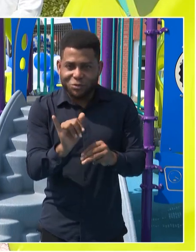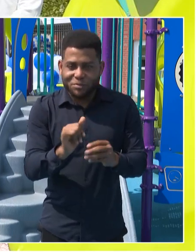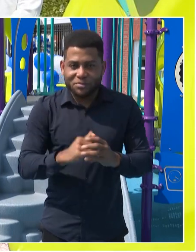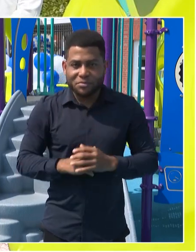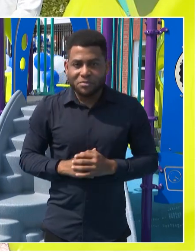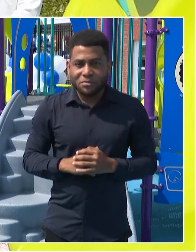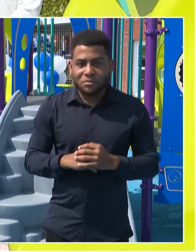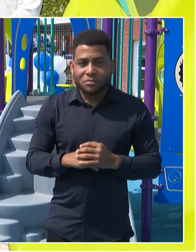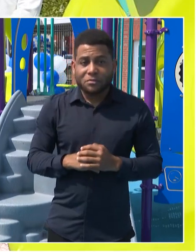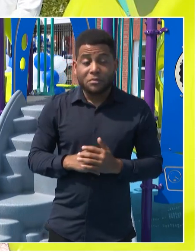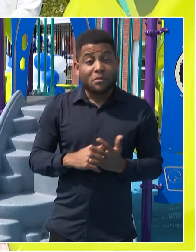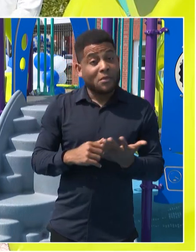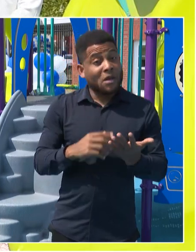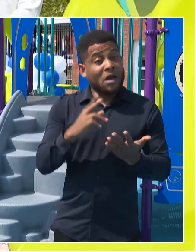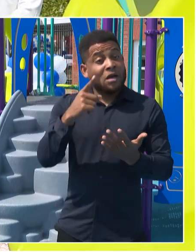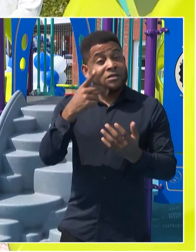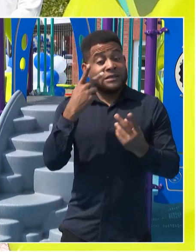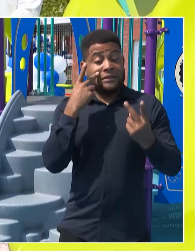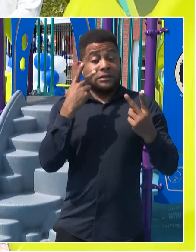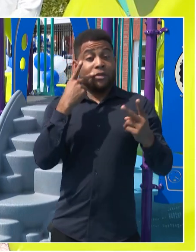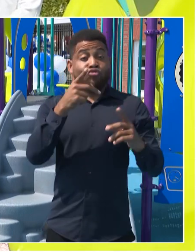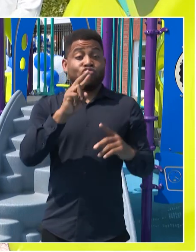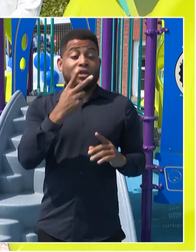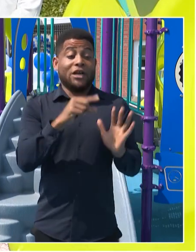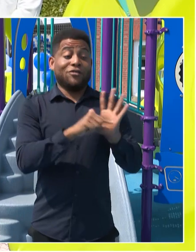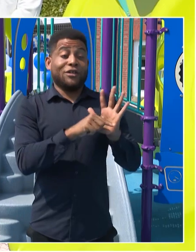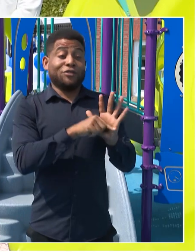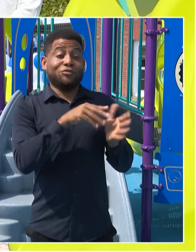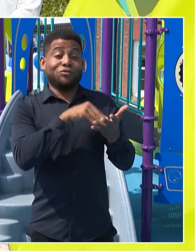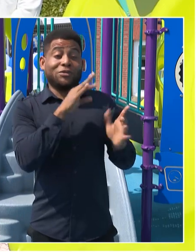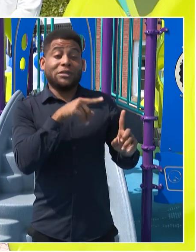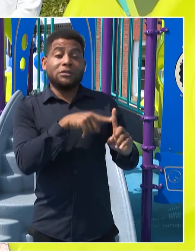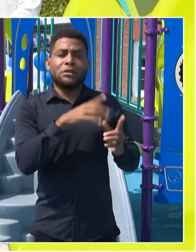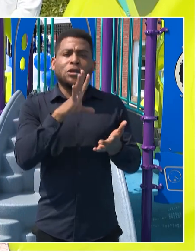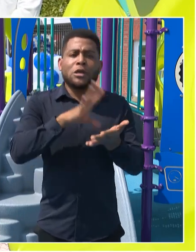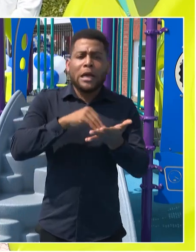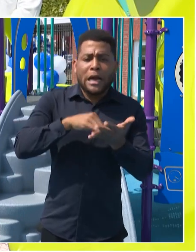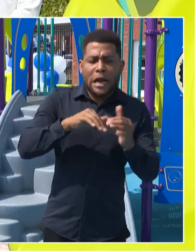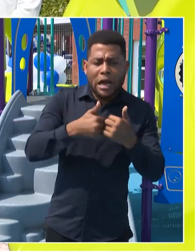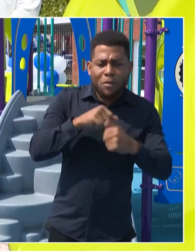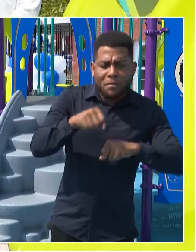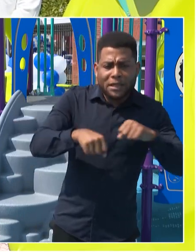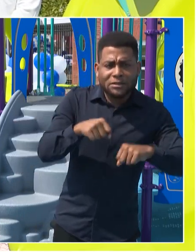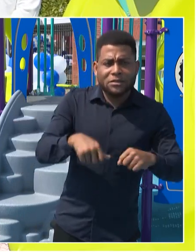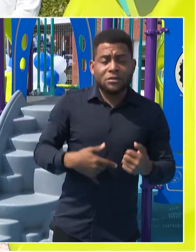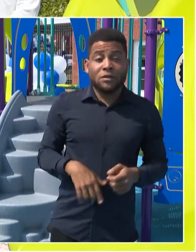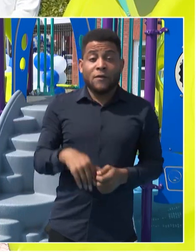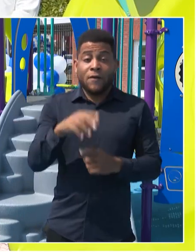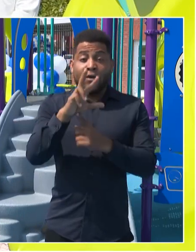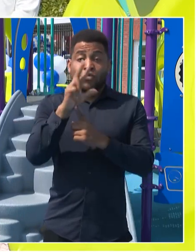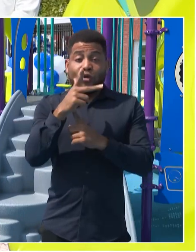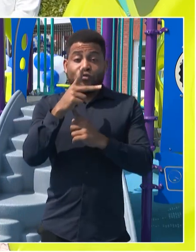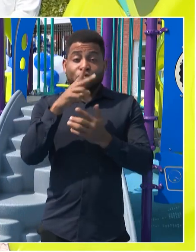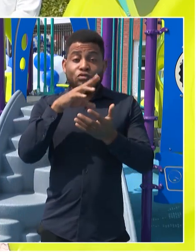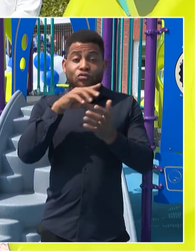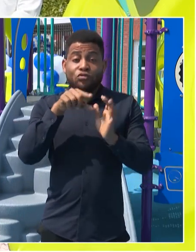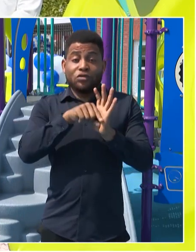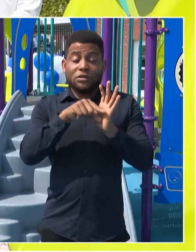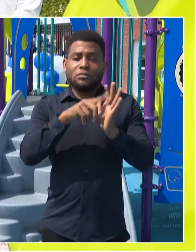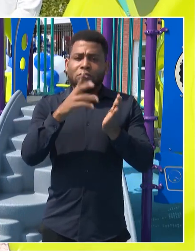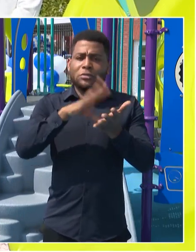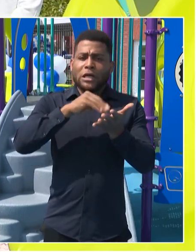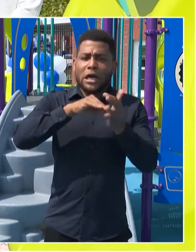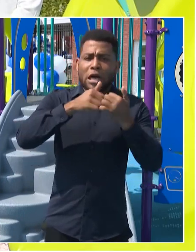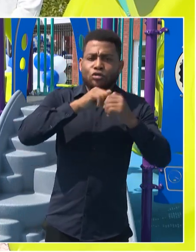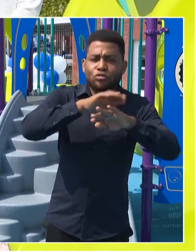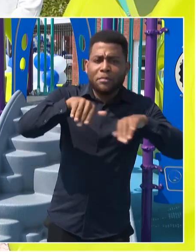2nd graders with their cornerstone activities, riding bikes, learning to swim, 5th graders competing in science fairs, and our high